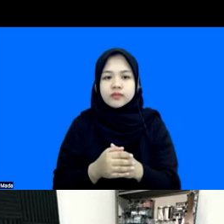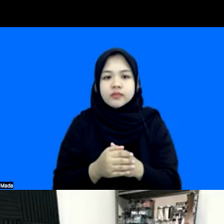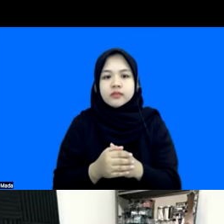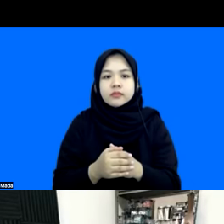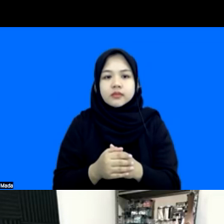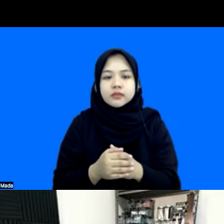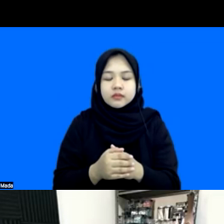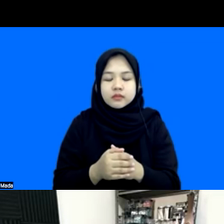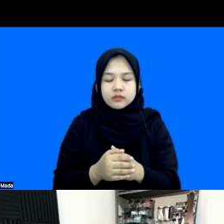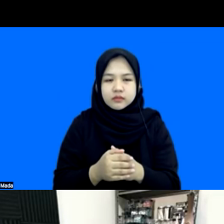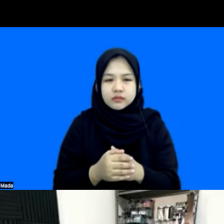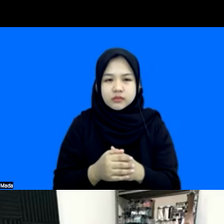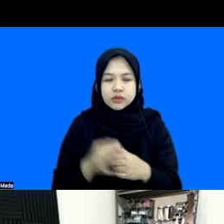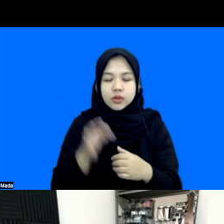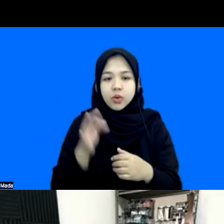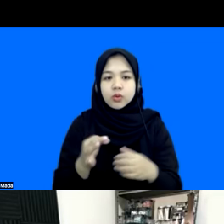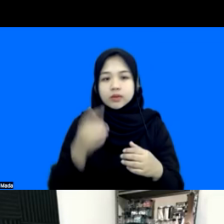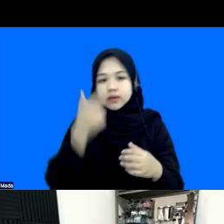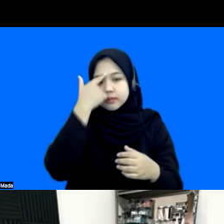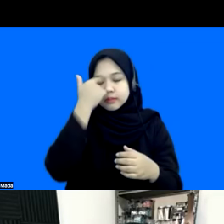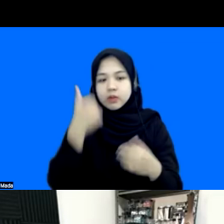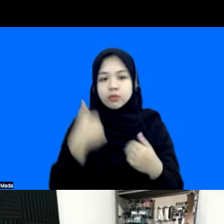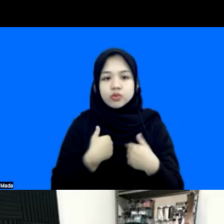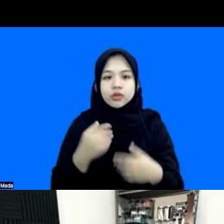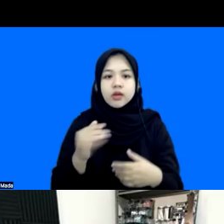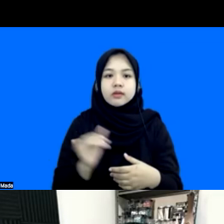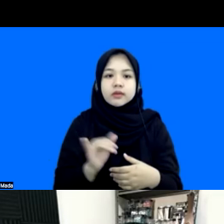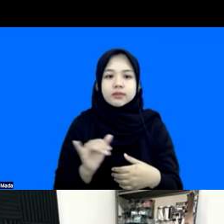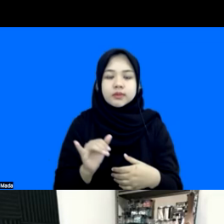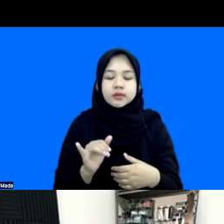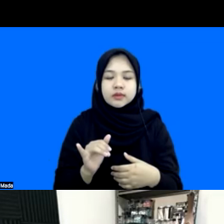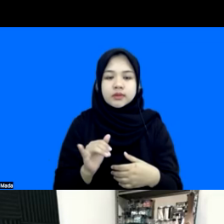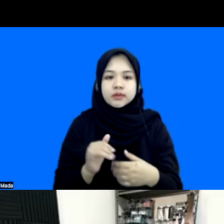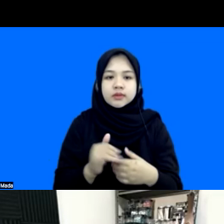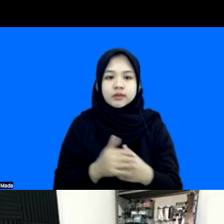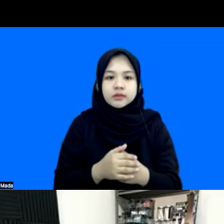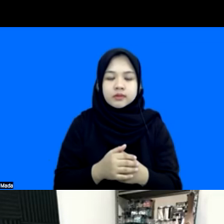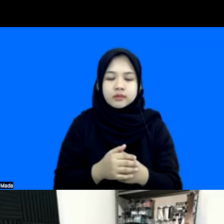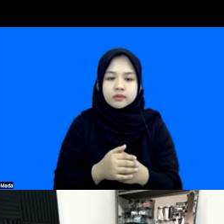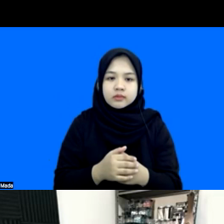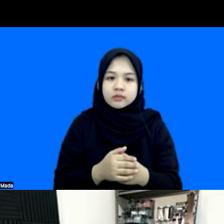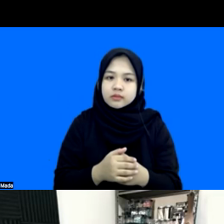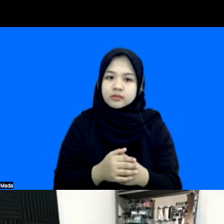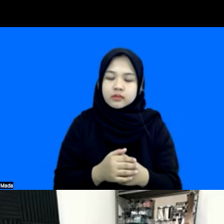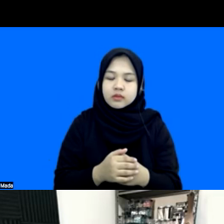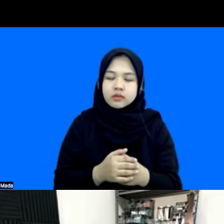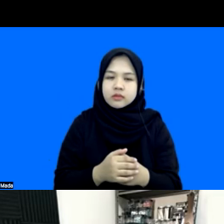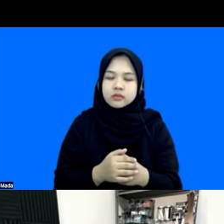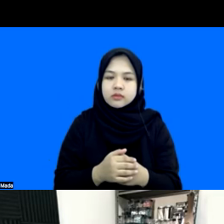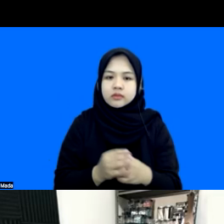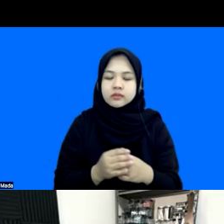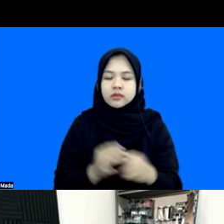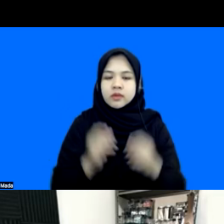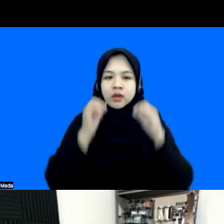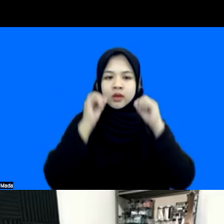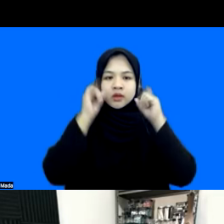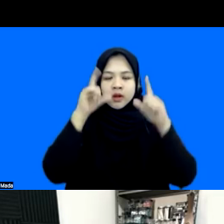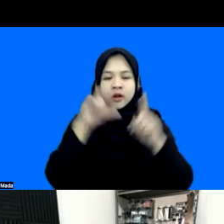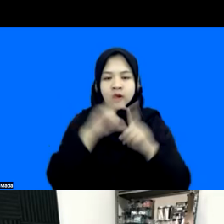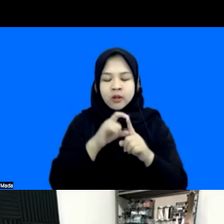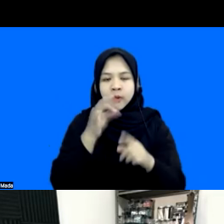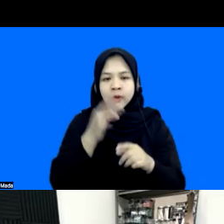about data literacy? What is open data, right? What is smart city? They can be combined